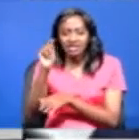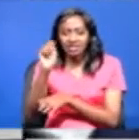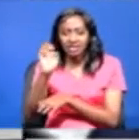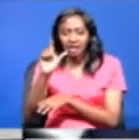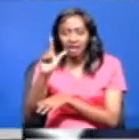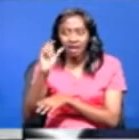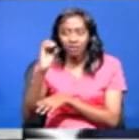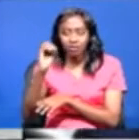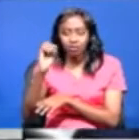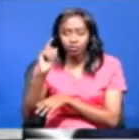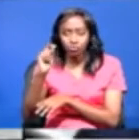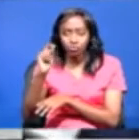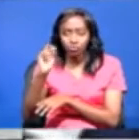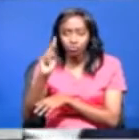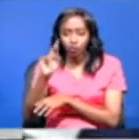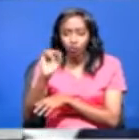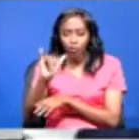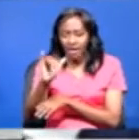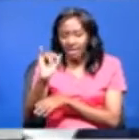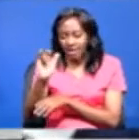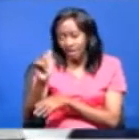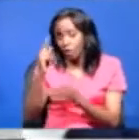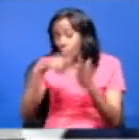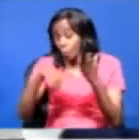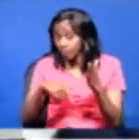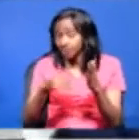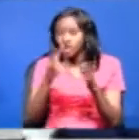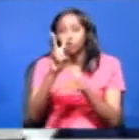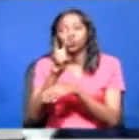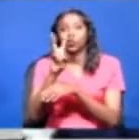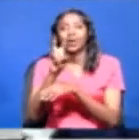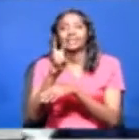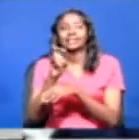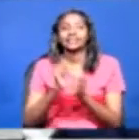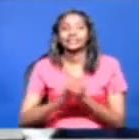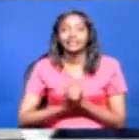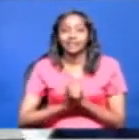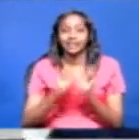There are those that want different things, so roughly 20. Yes.